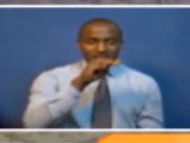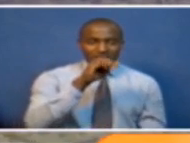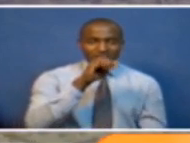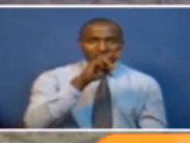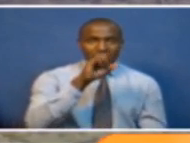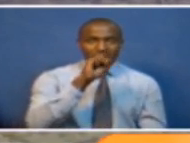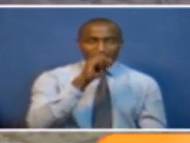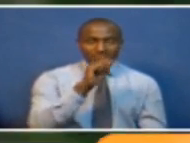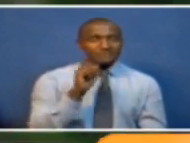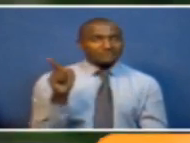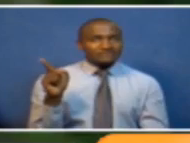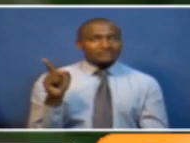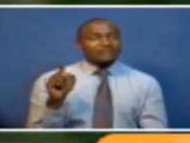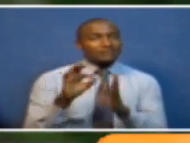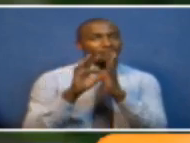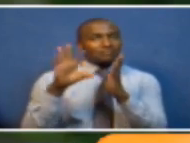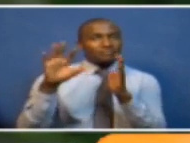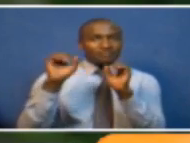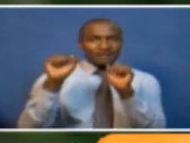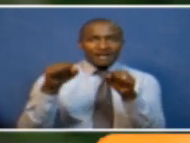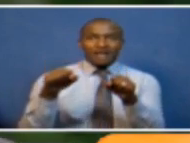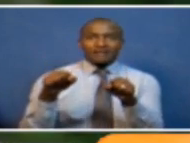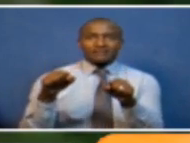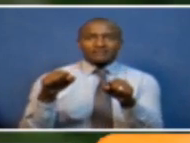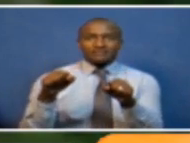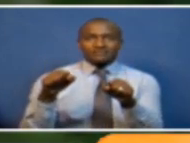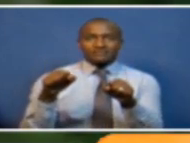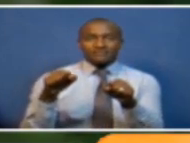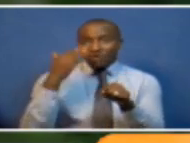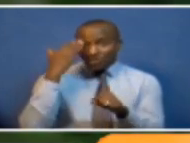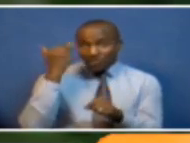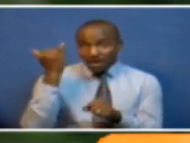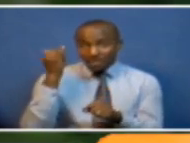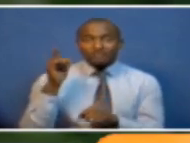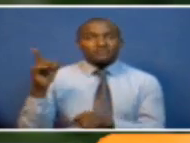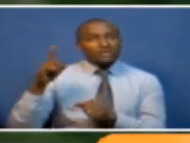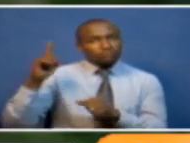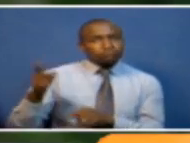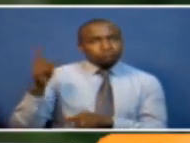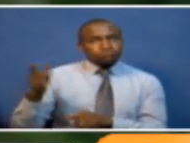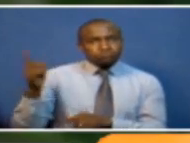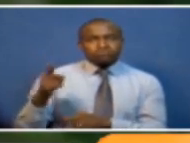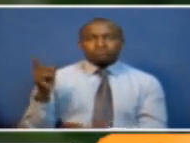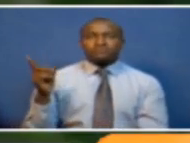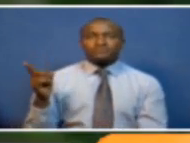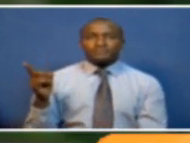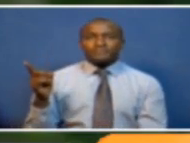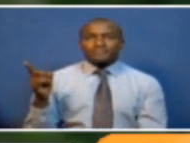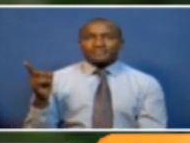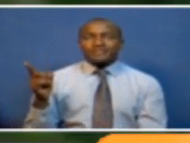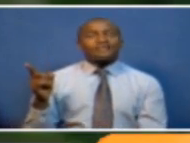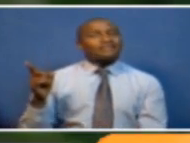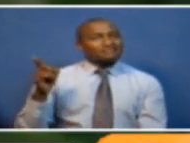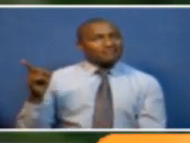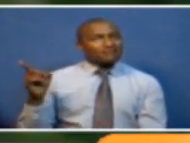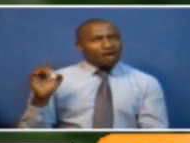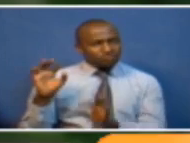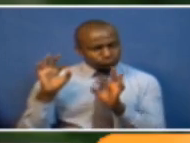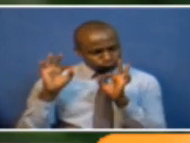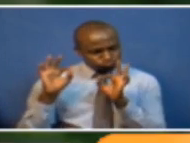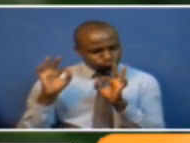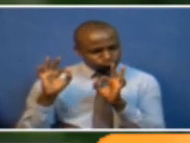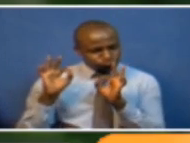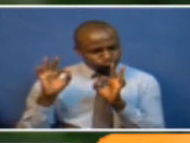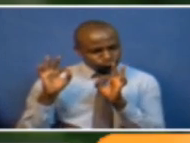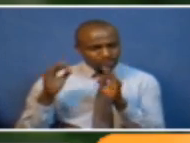map. Kenya is on the international renewable energy map because of Lake Turkana Wind Power. It is one of the most oft-cited power